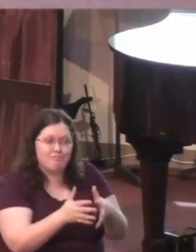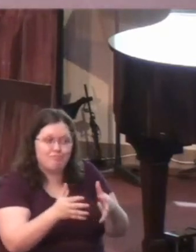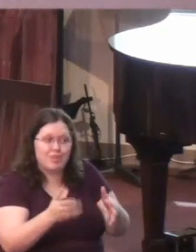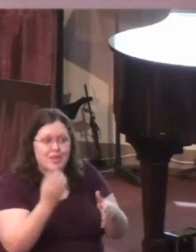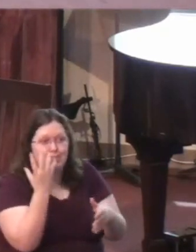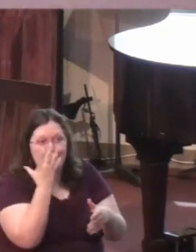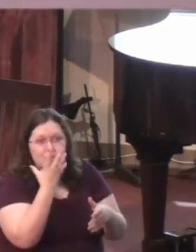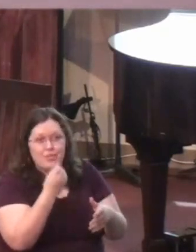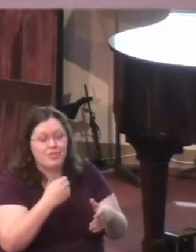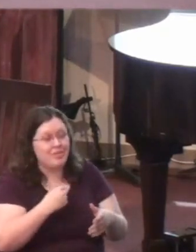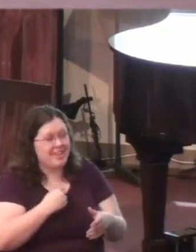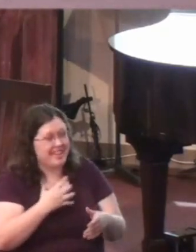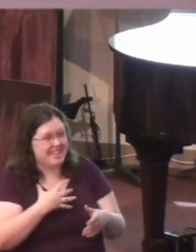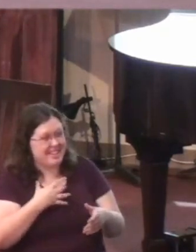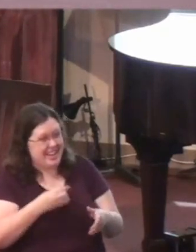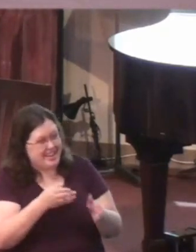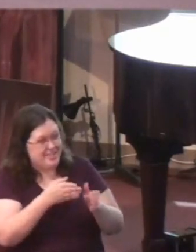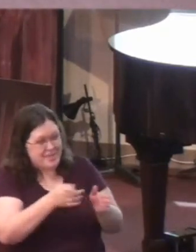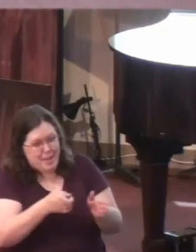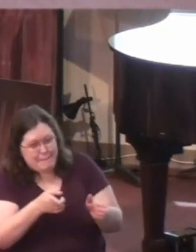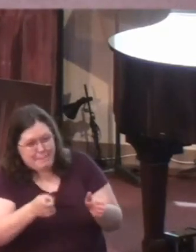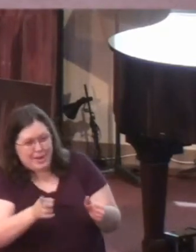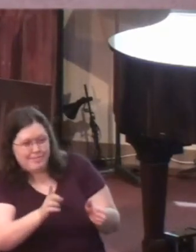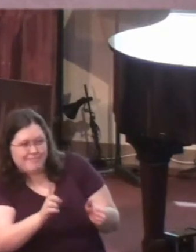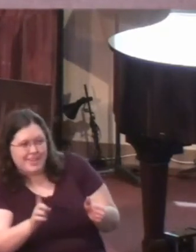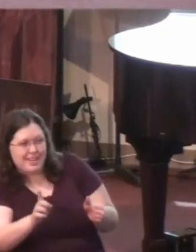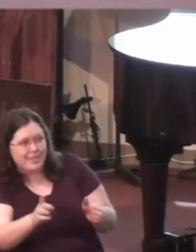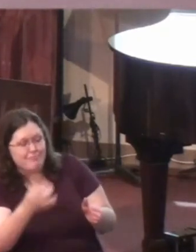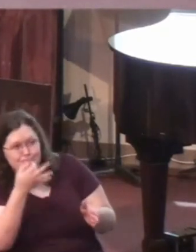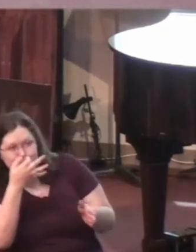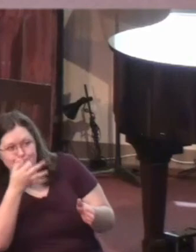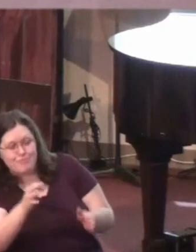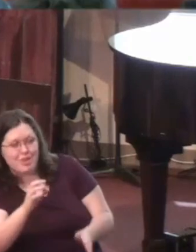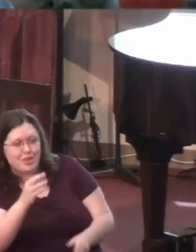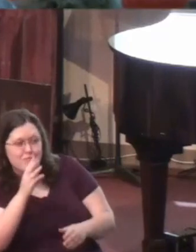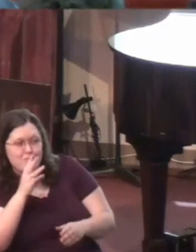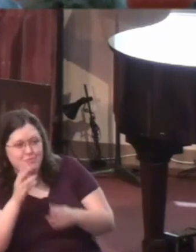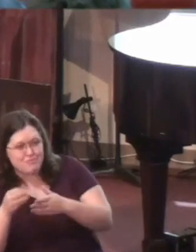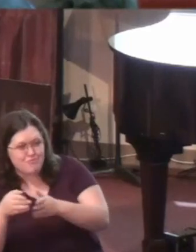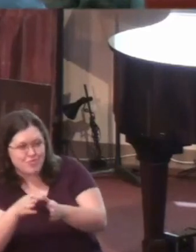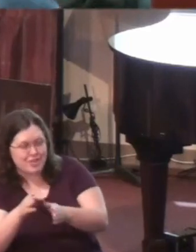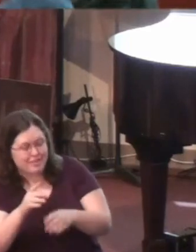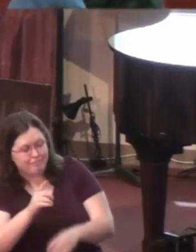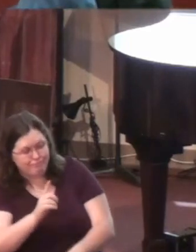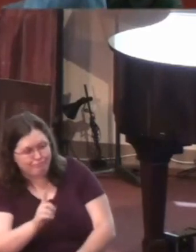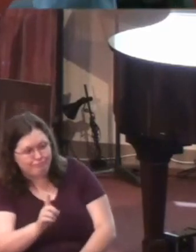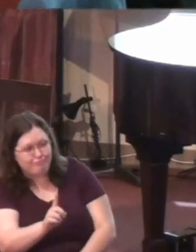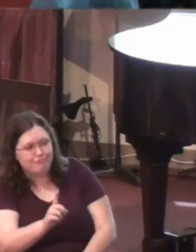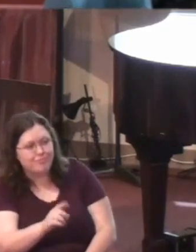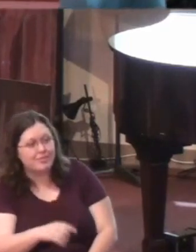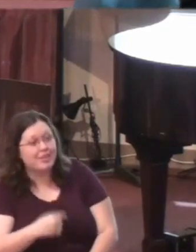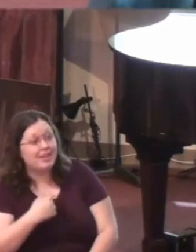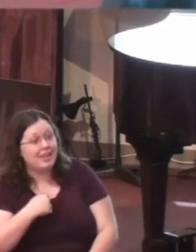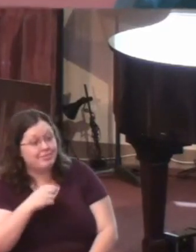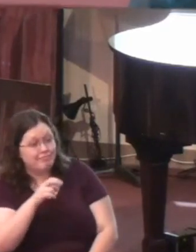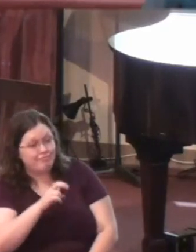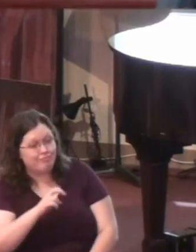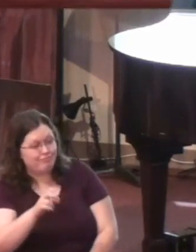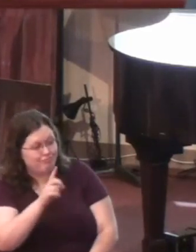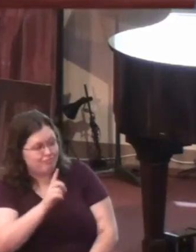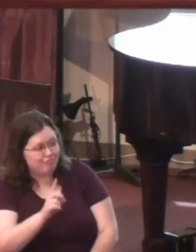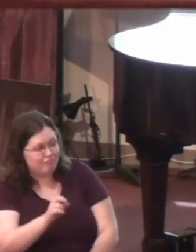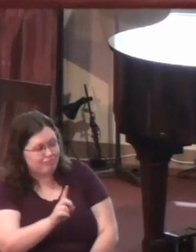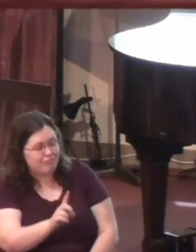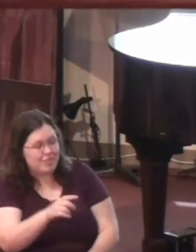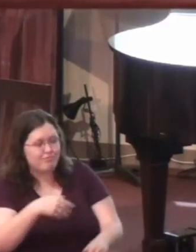get off on the little trails, on the side trails where it's right next to the creek. And I was traveling down the pathways and